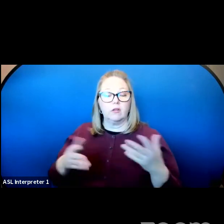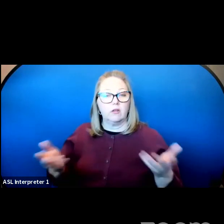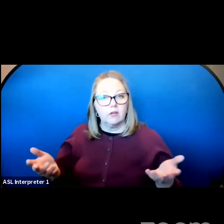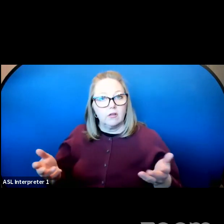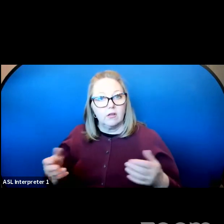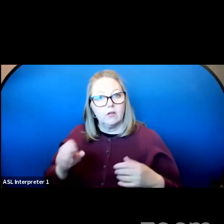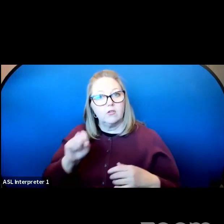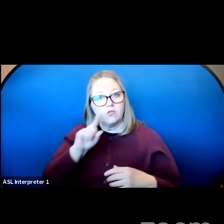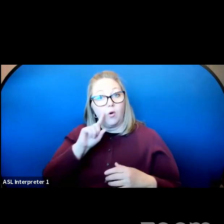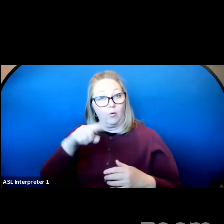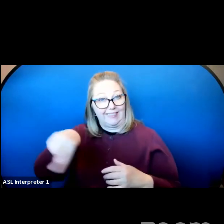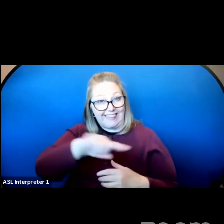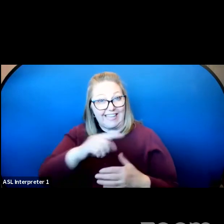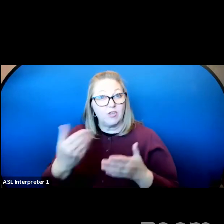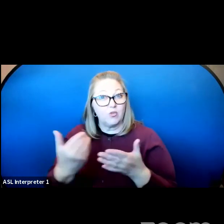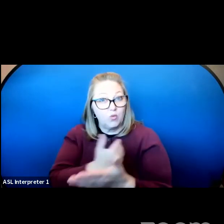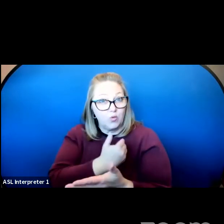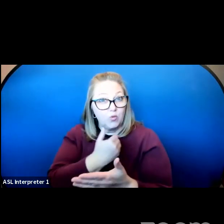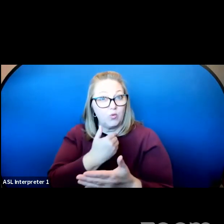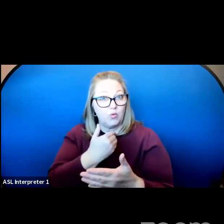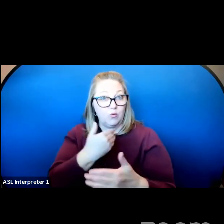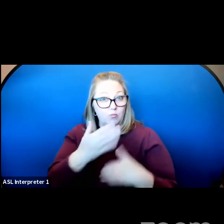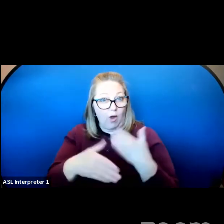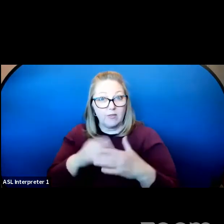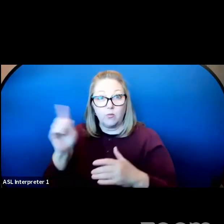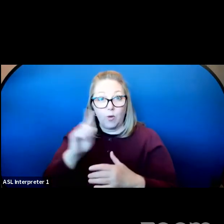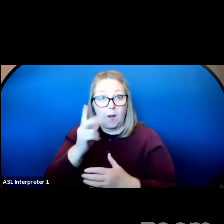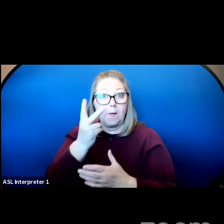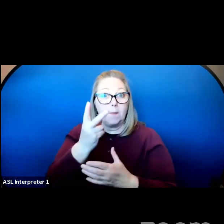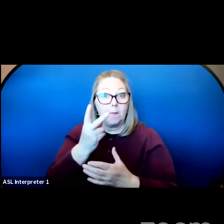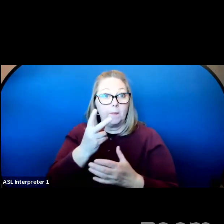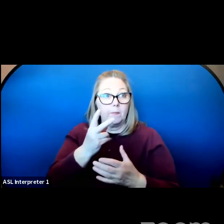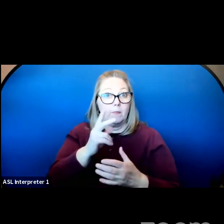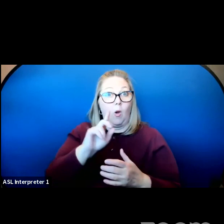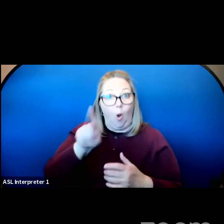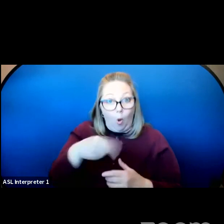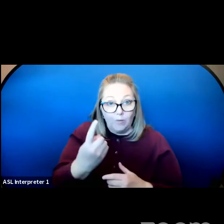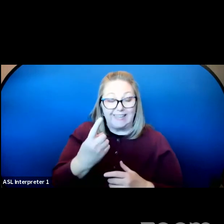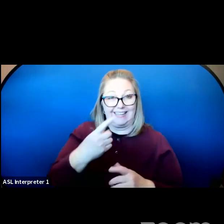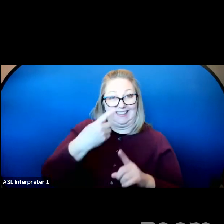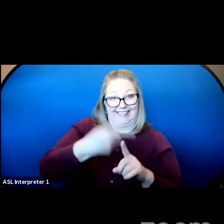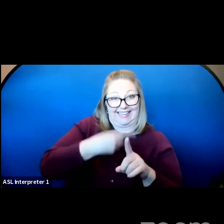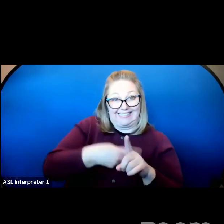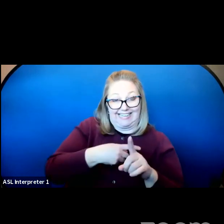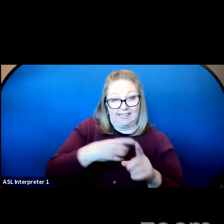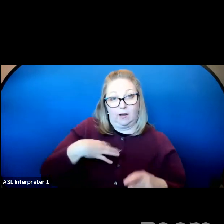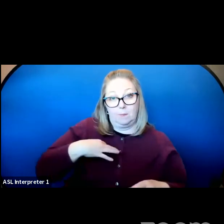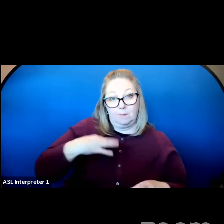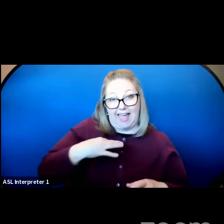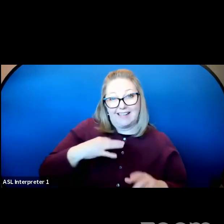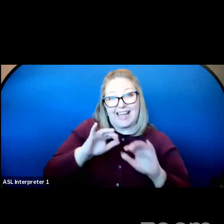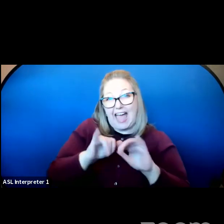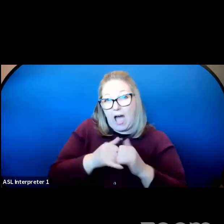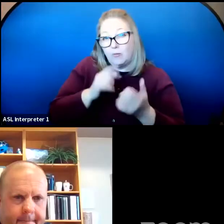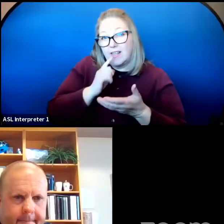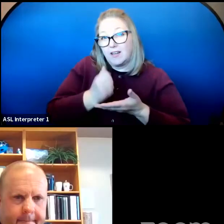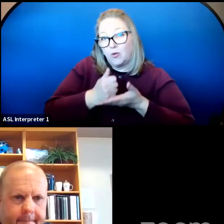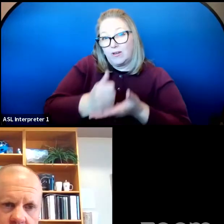processes in place where the tenant has to apply, how can that maybe help the parties here?